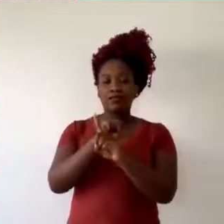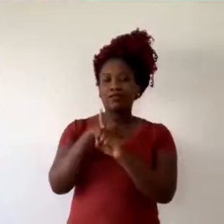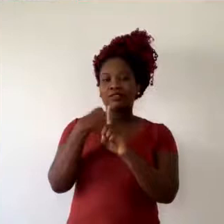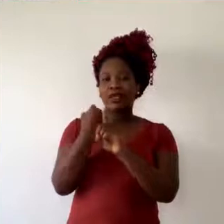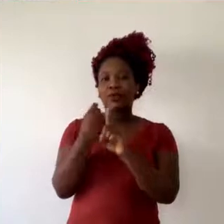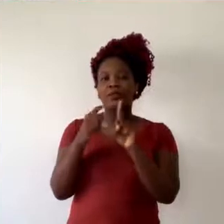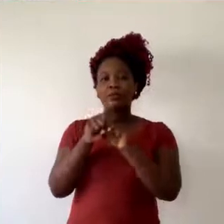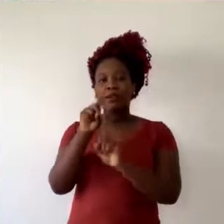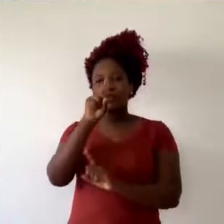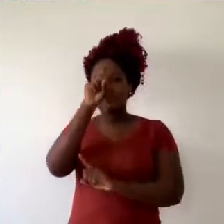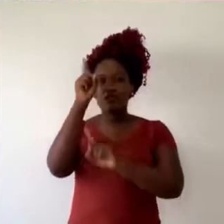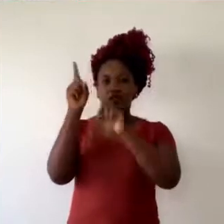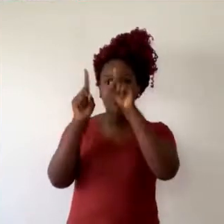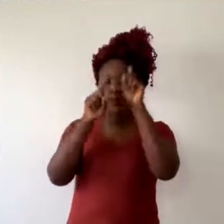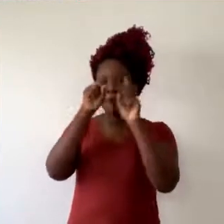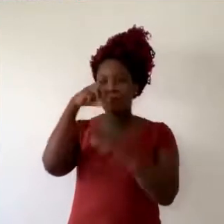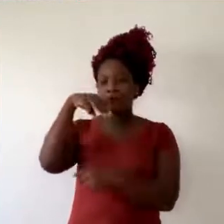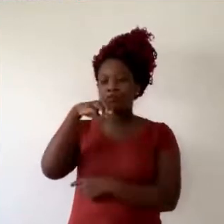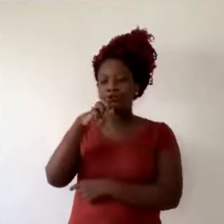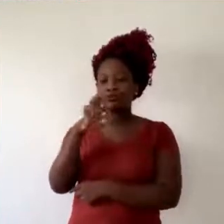entrepreneur. And